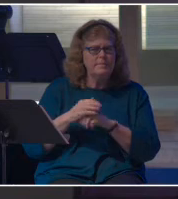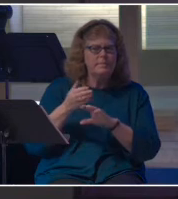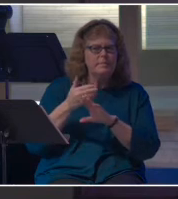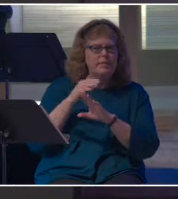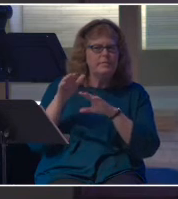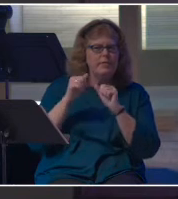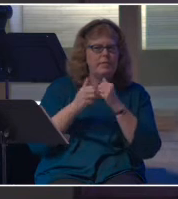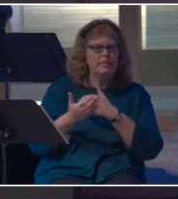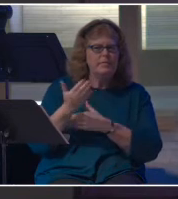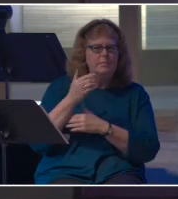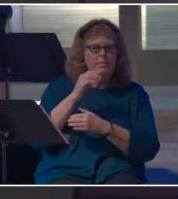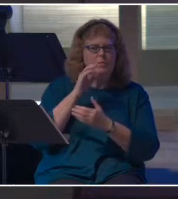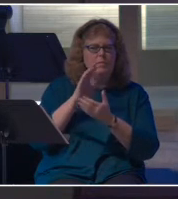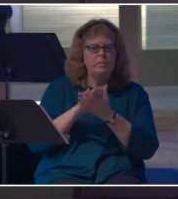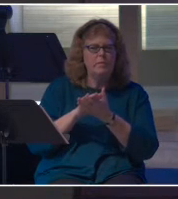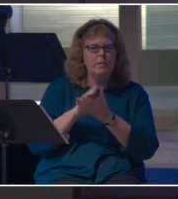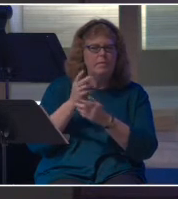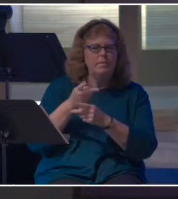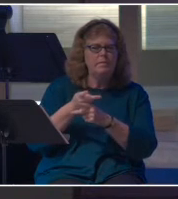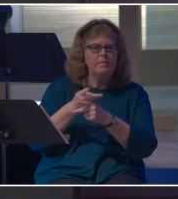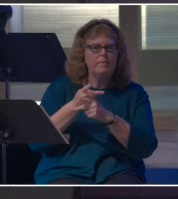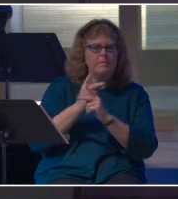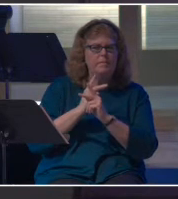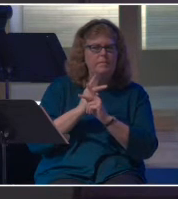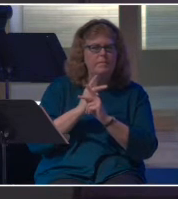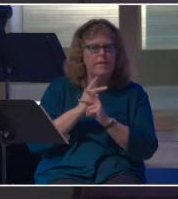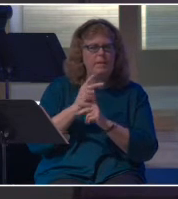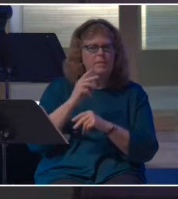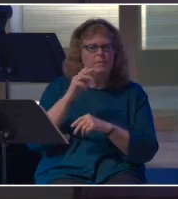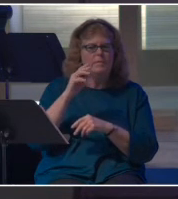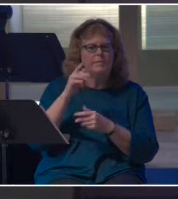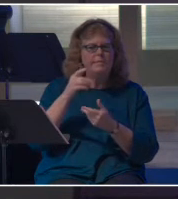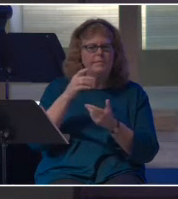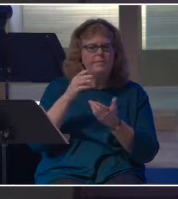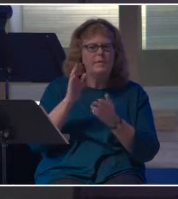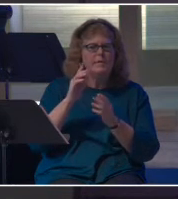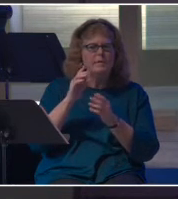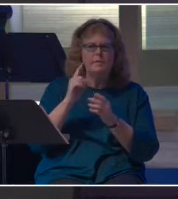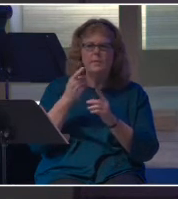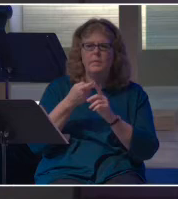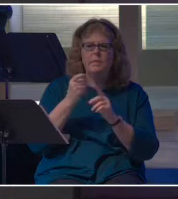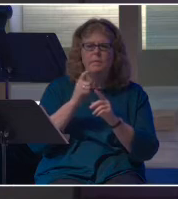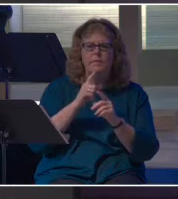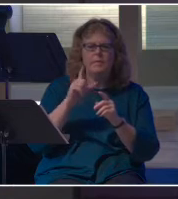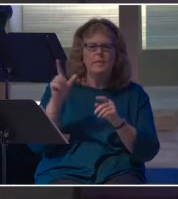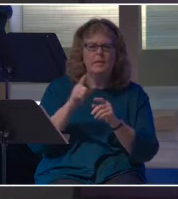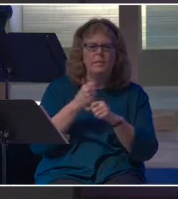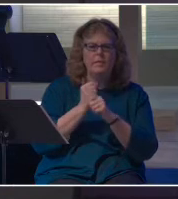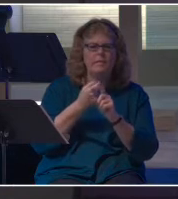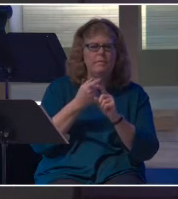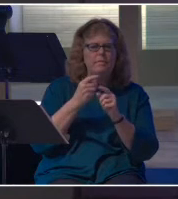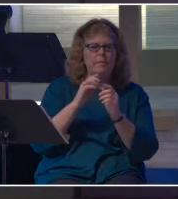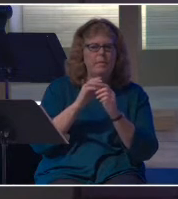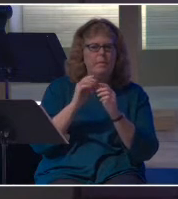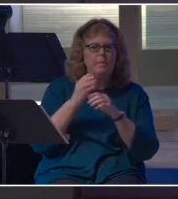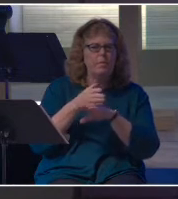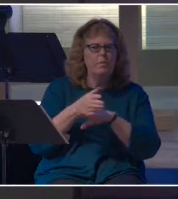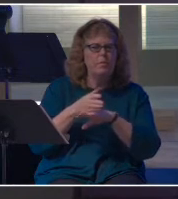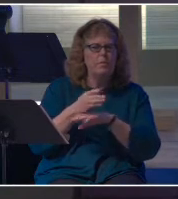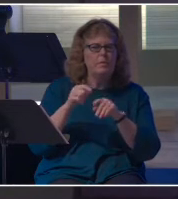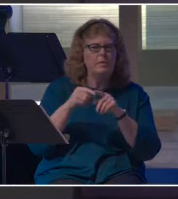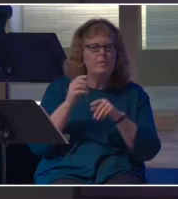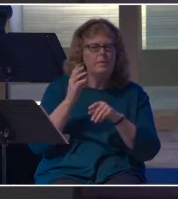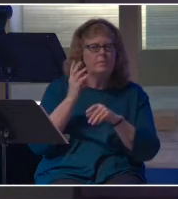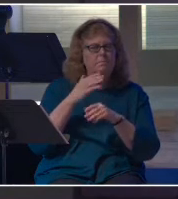left this morning, my wife had borrowed this marble track from the library that was made of wood, but had musical instruments built in, so